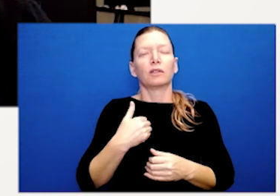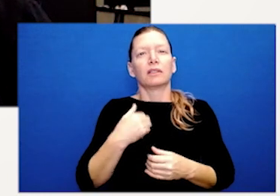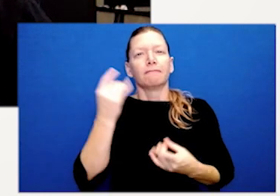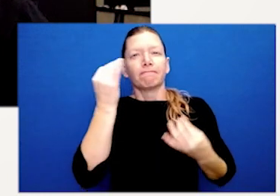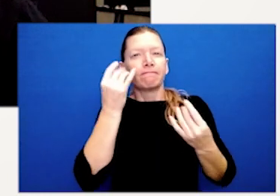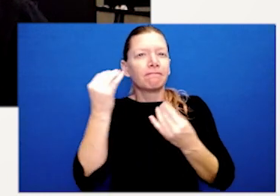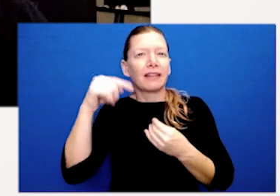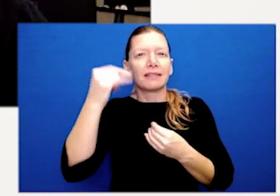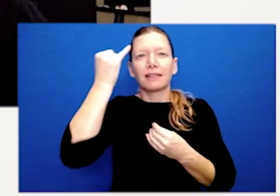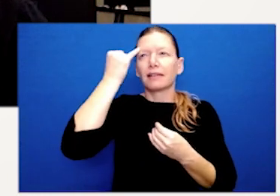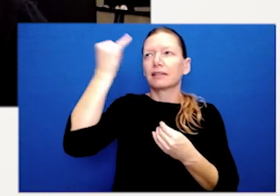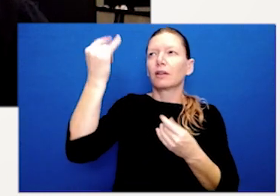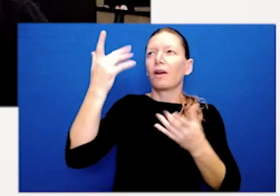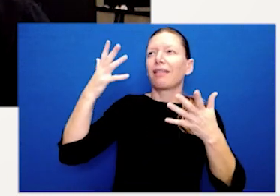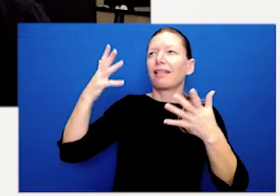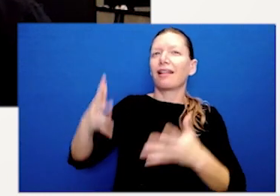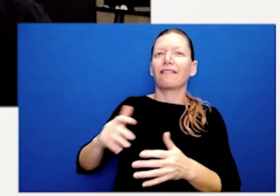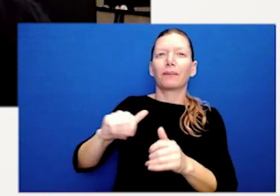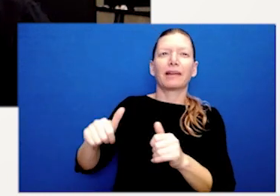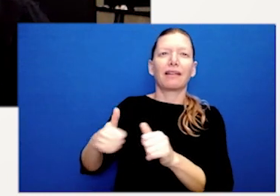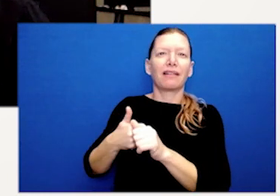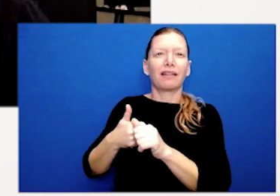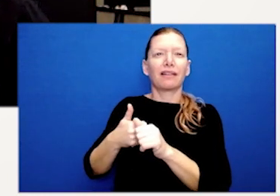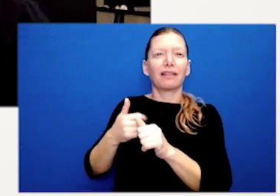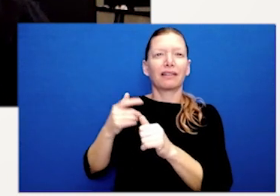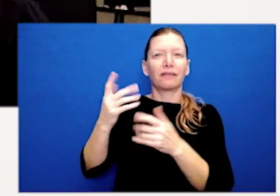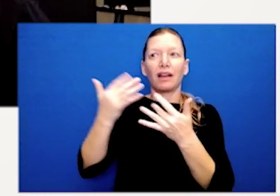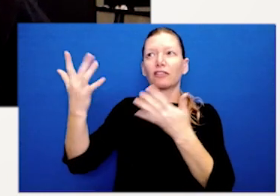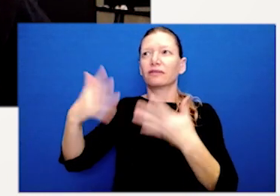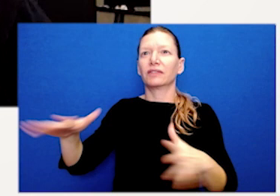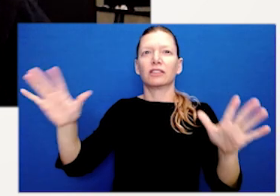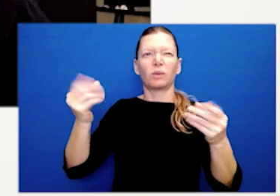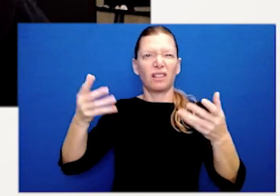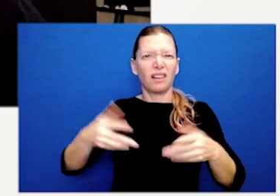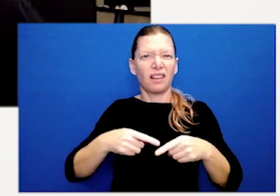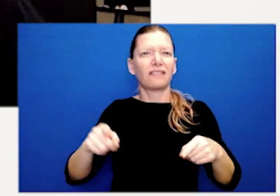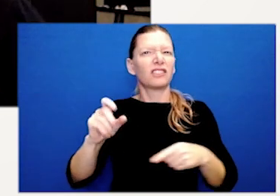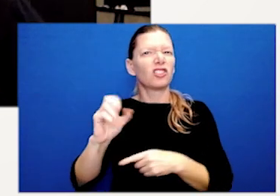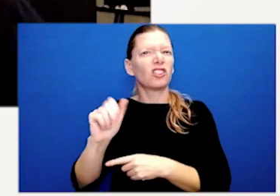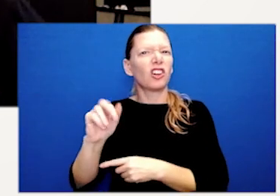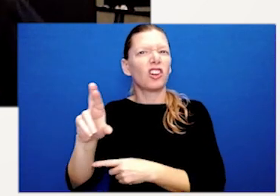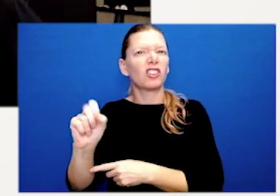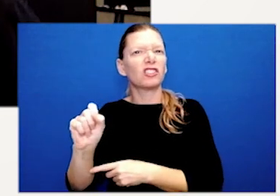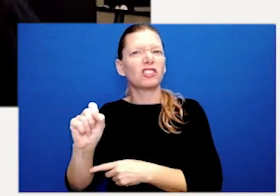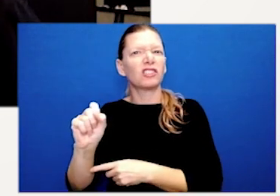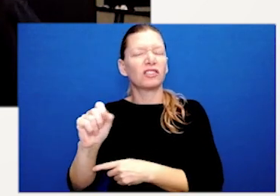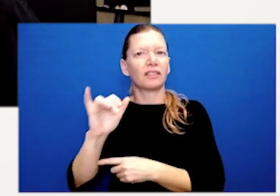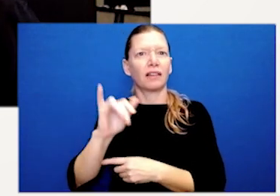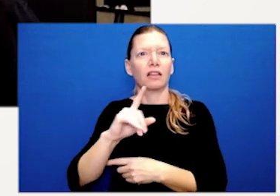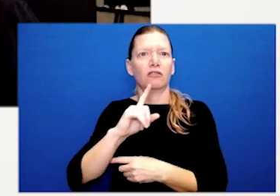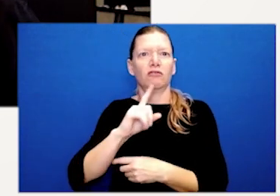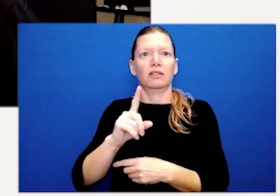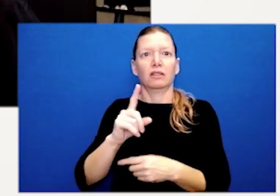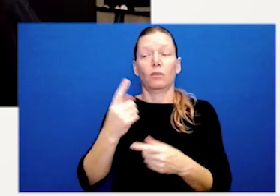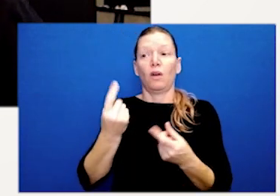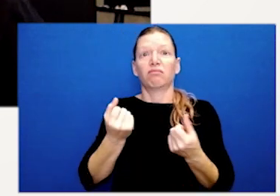But I was relating to this idea of what's left behind, these scars that are left behind. And what really fueled